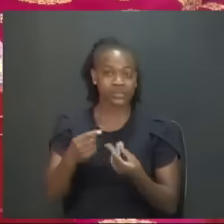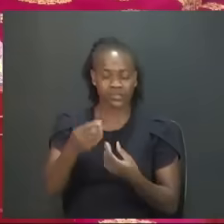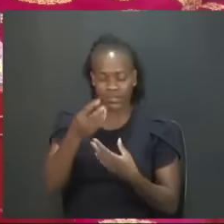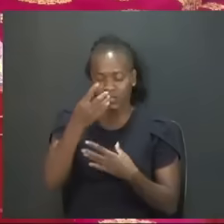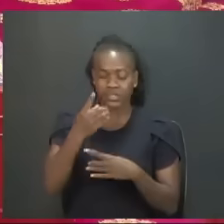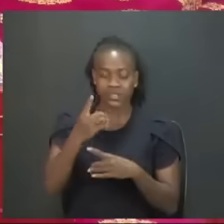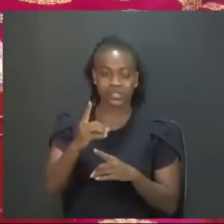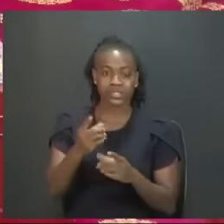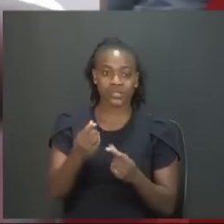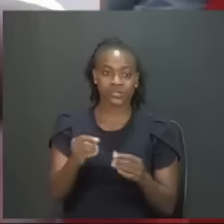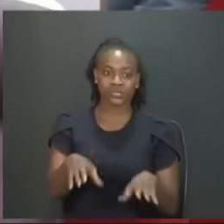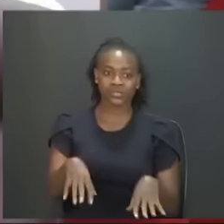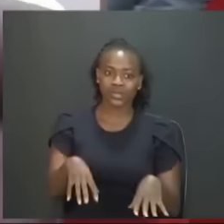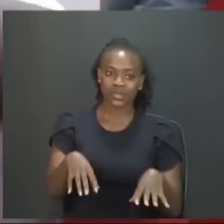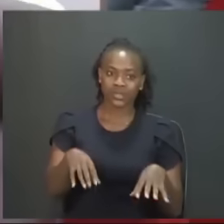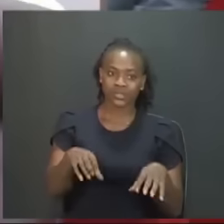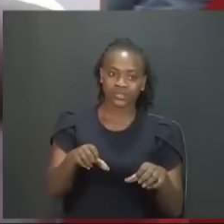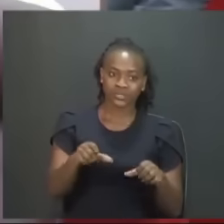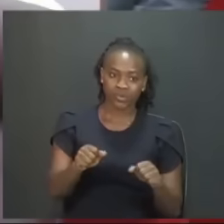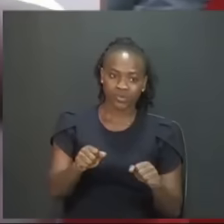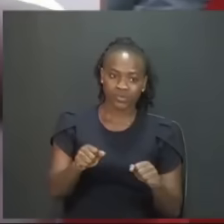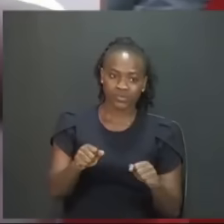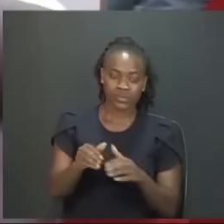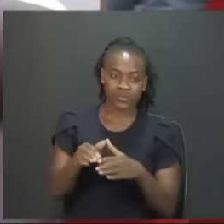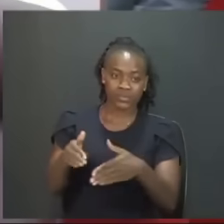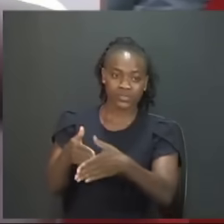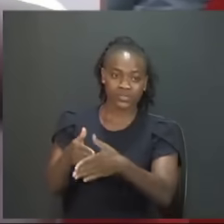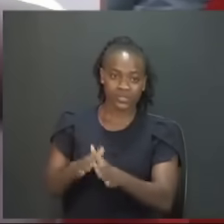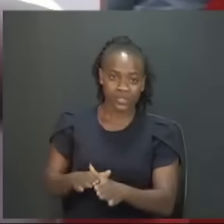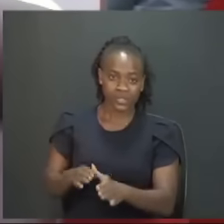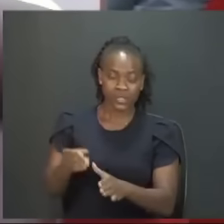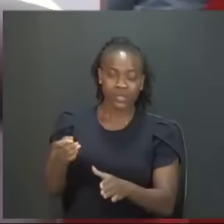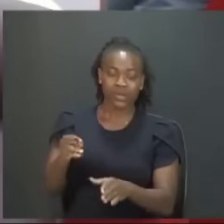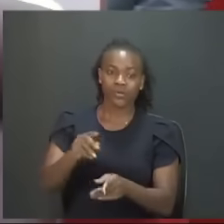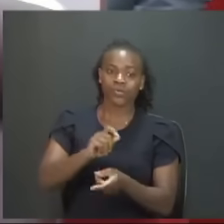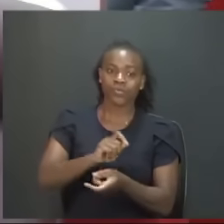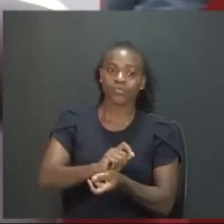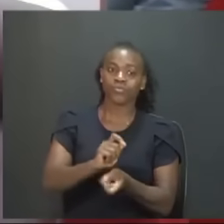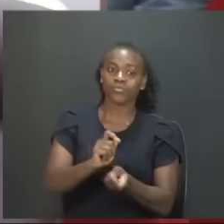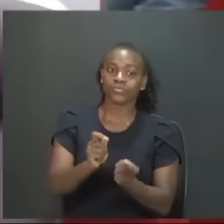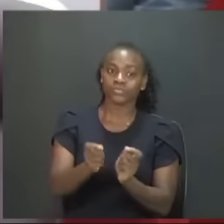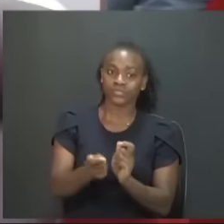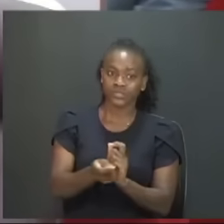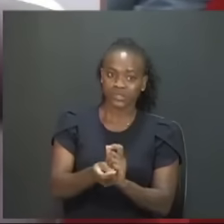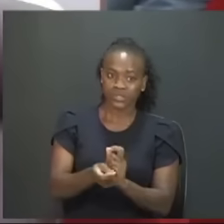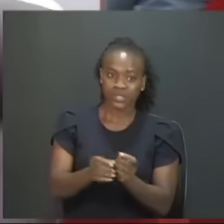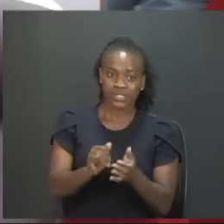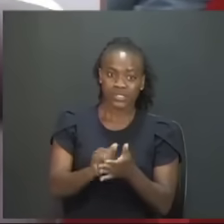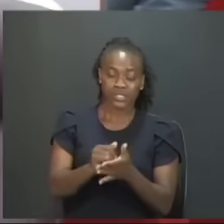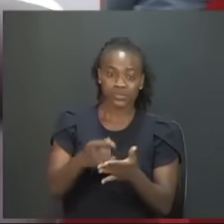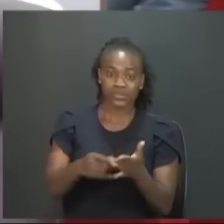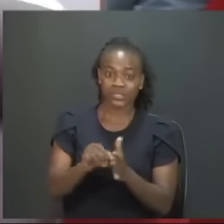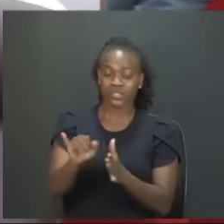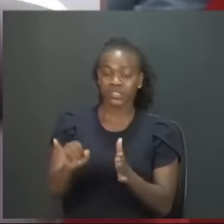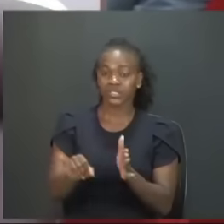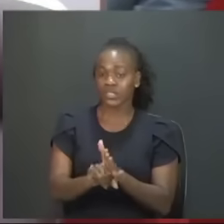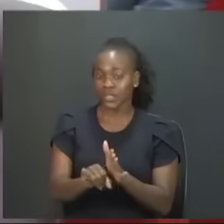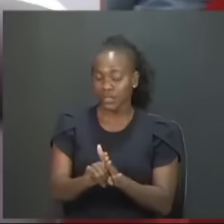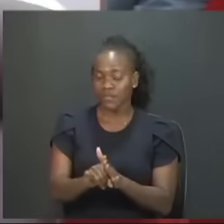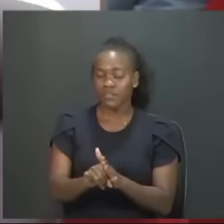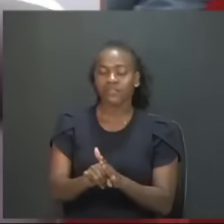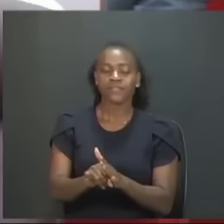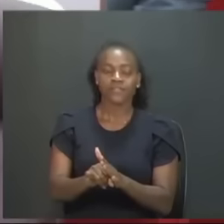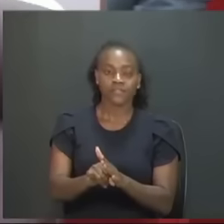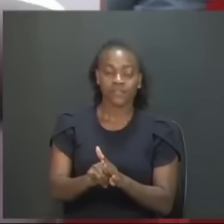to either adopt, either the majority leader will make amends to it. That is what is stated in our standing orders in Order